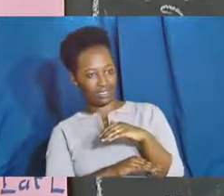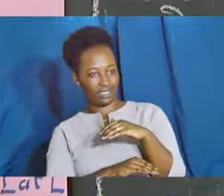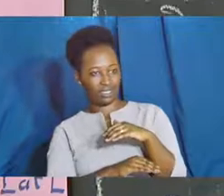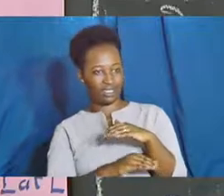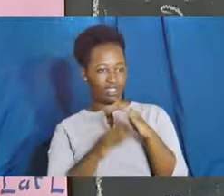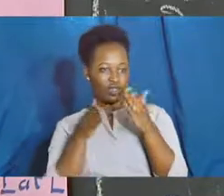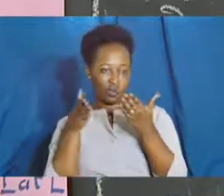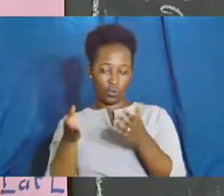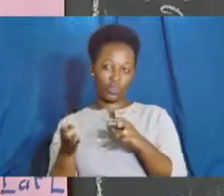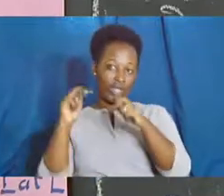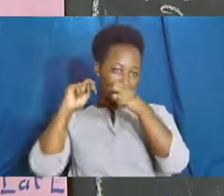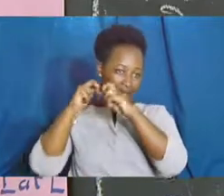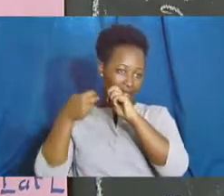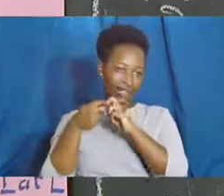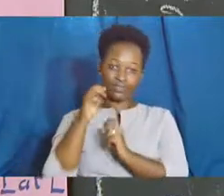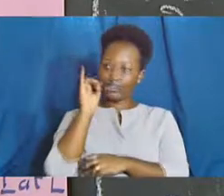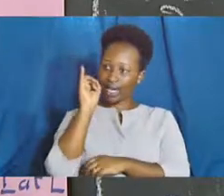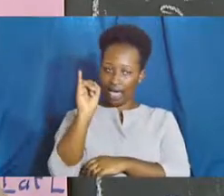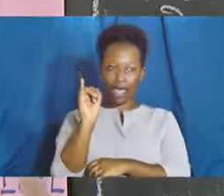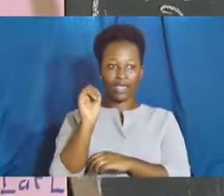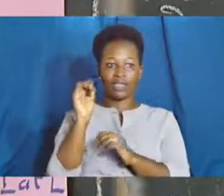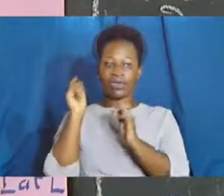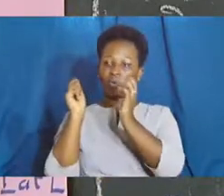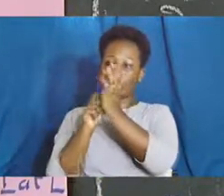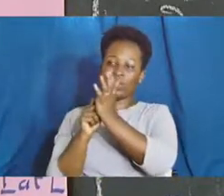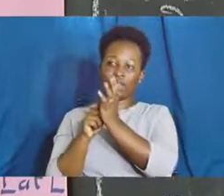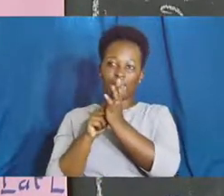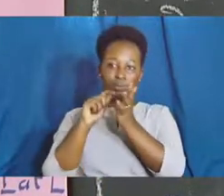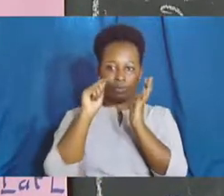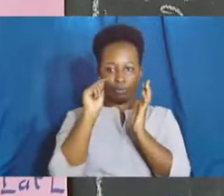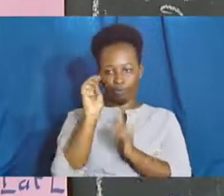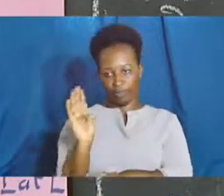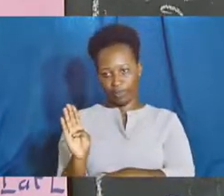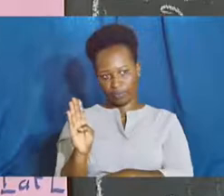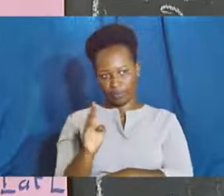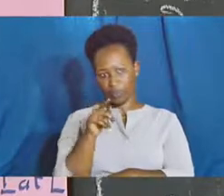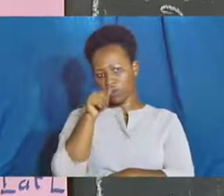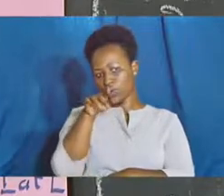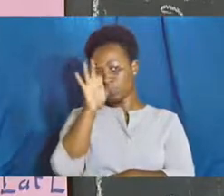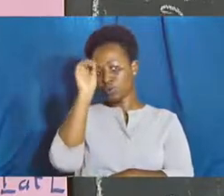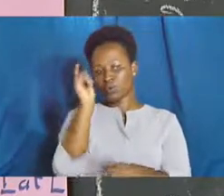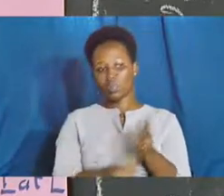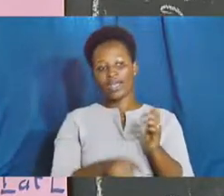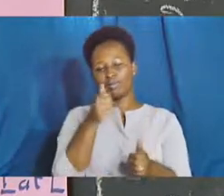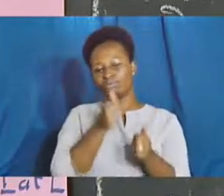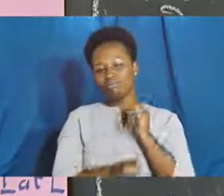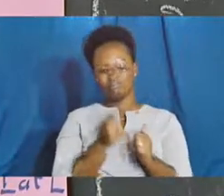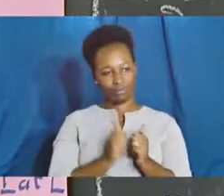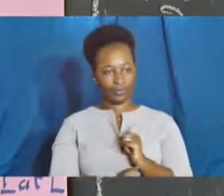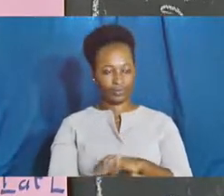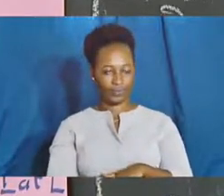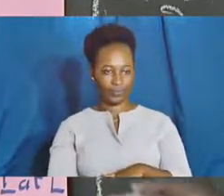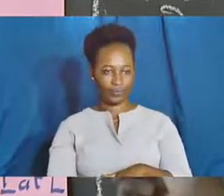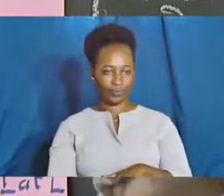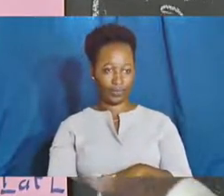to the current I at point B. What can you now choose between the two? So it means